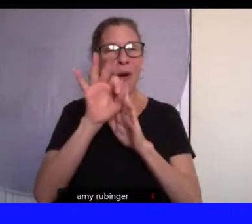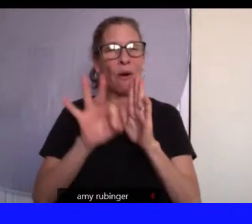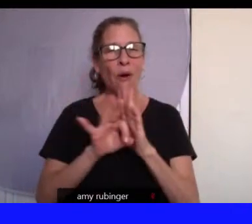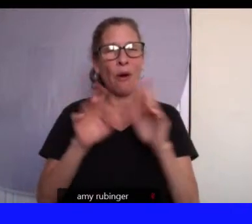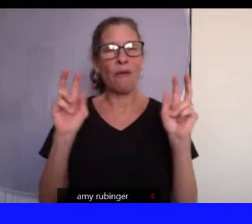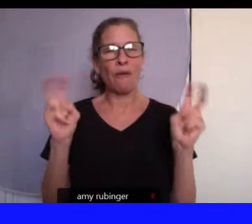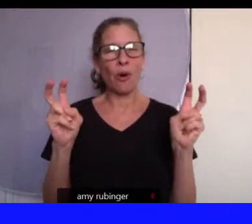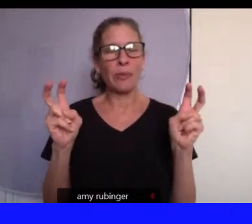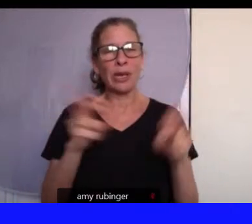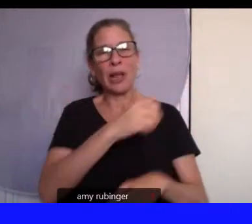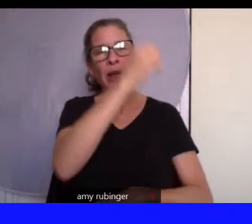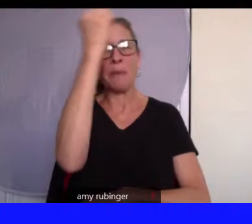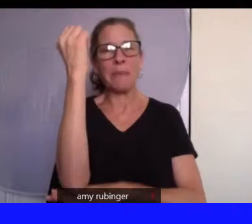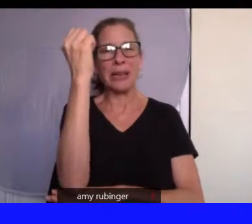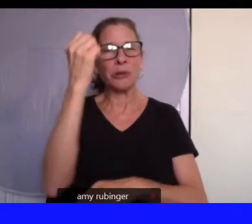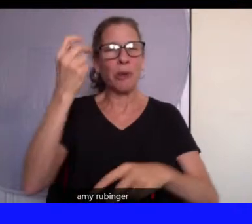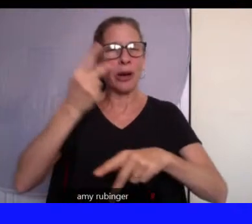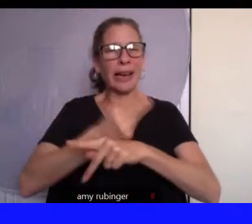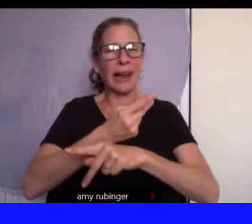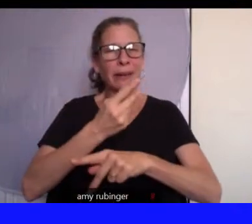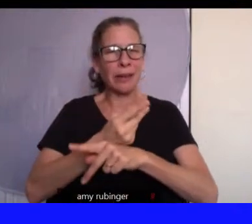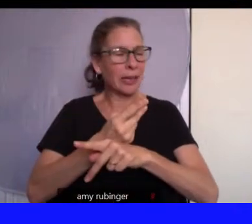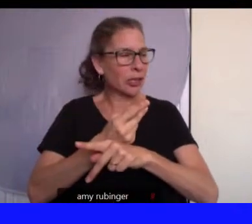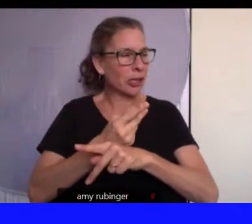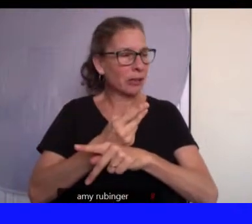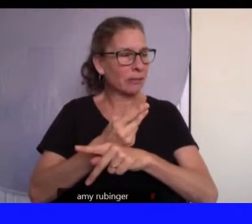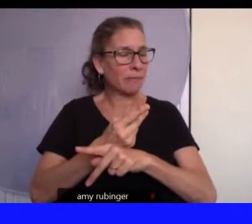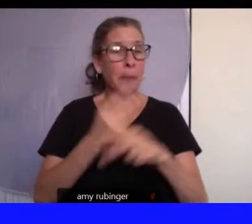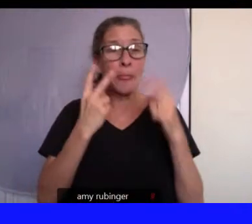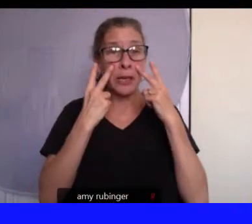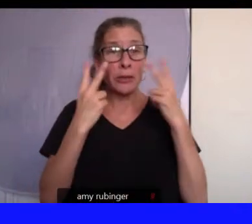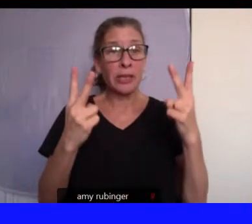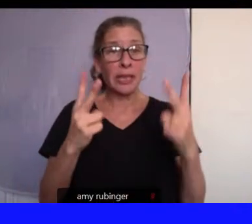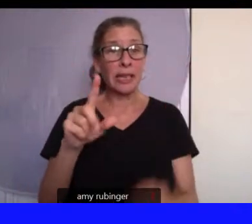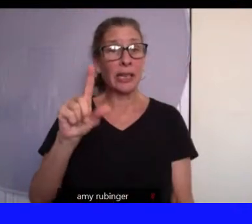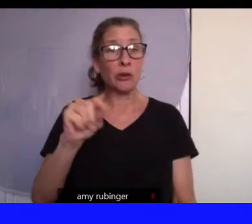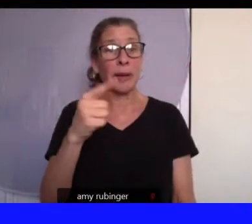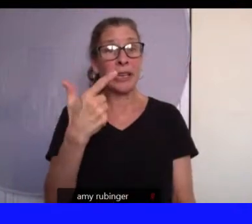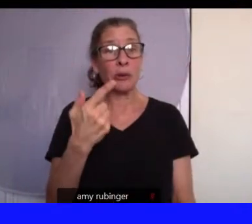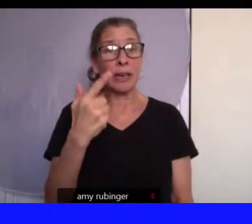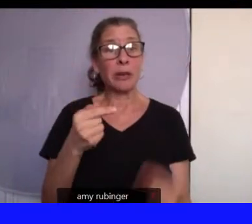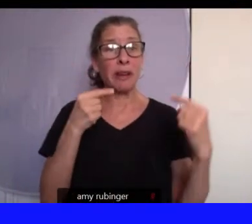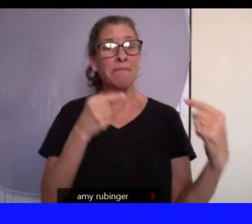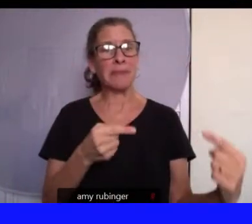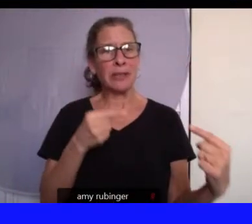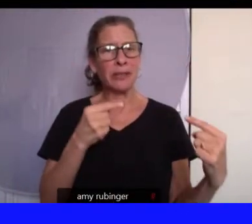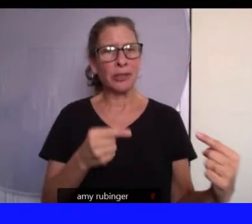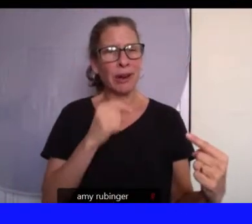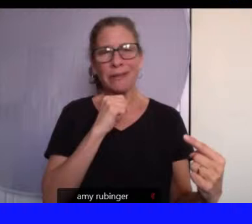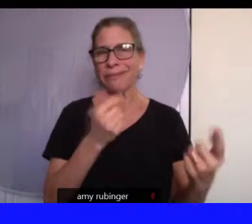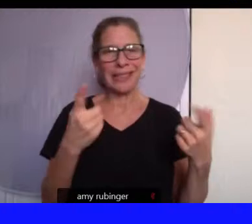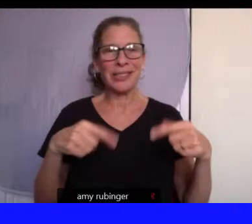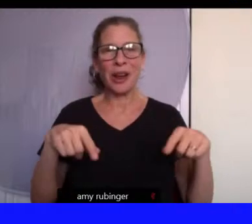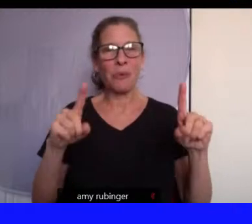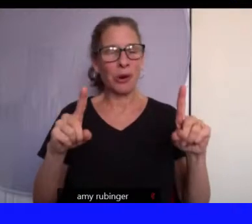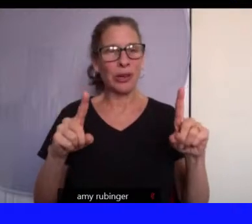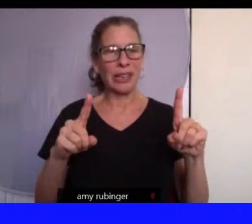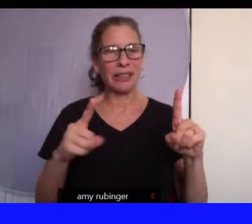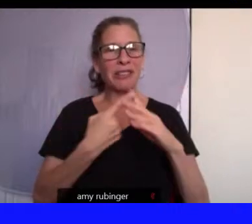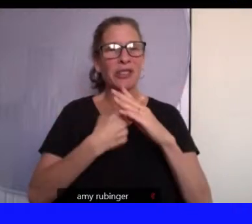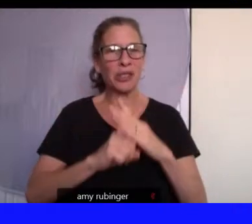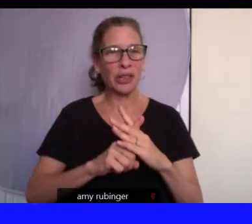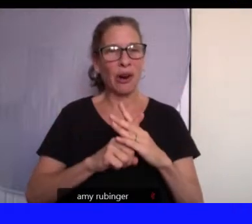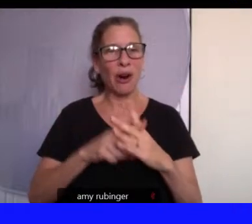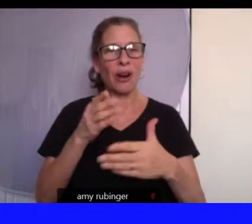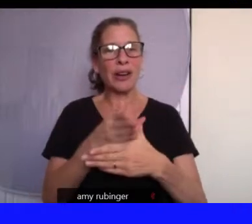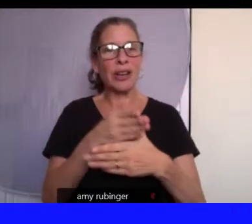been incremental, or I saw the big change, the 40-something% change.